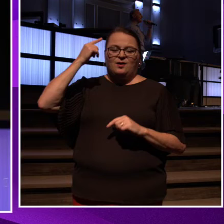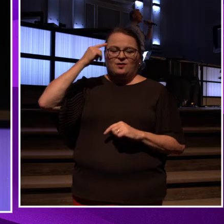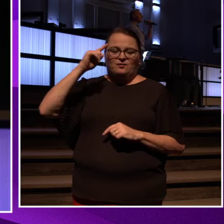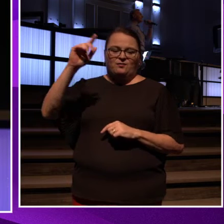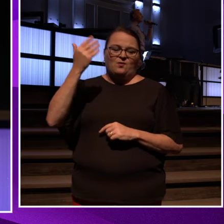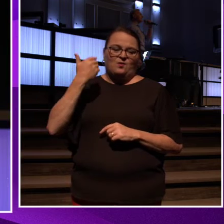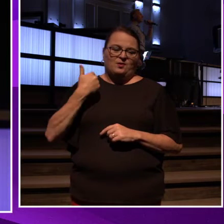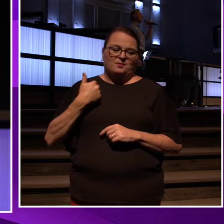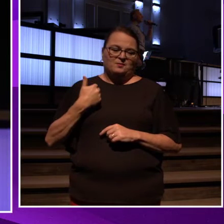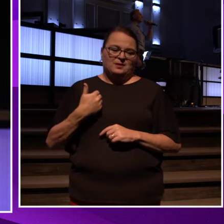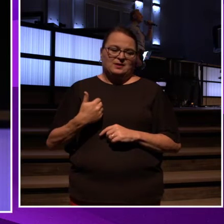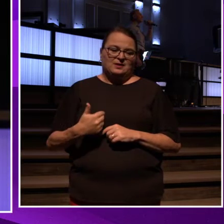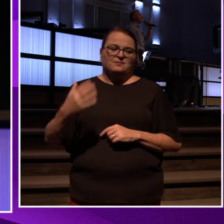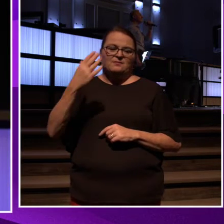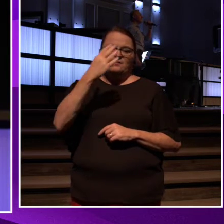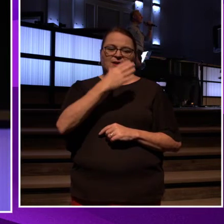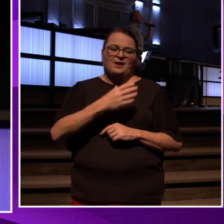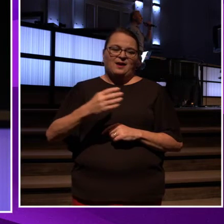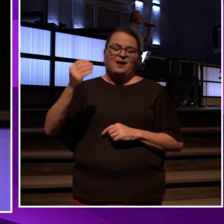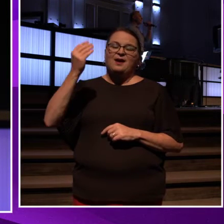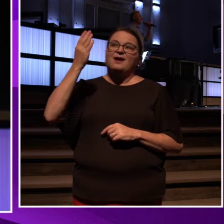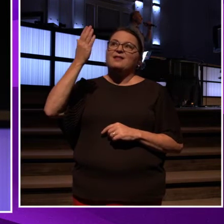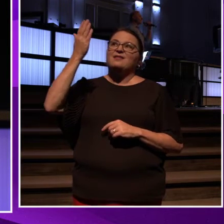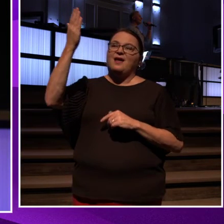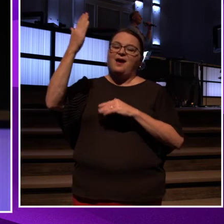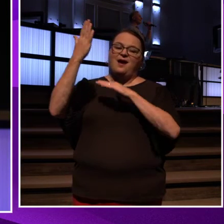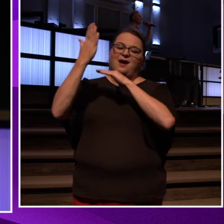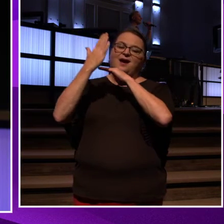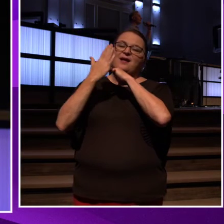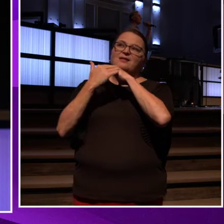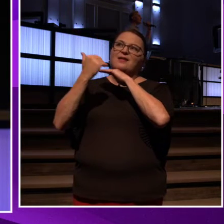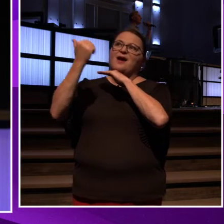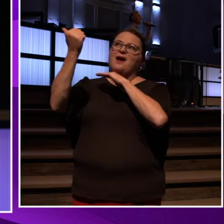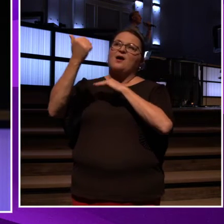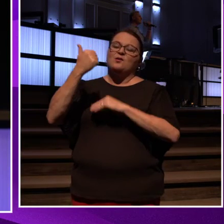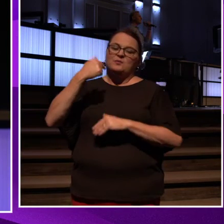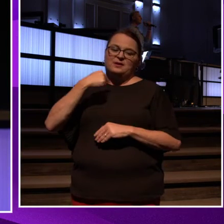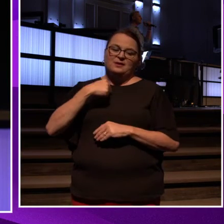Christ. You can help us do that today by giving at